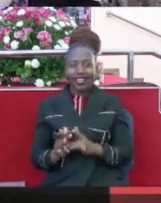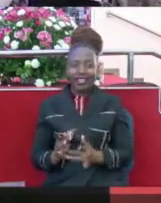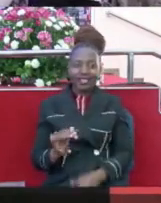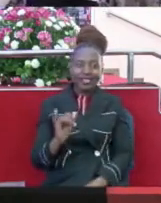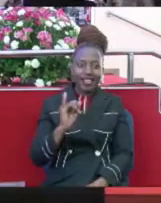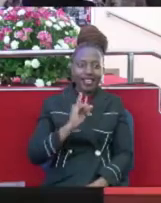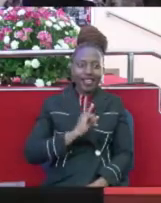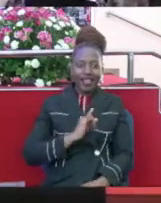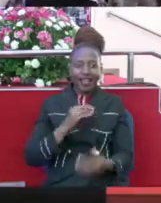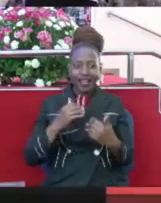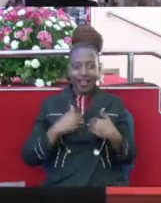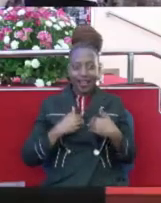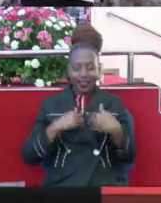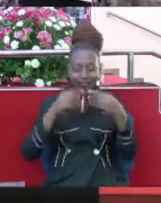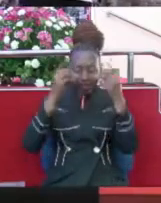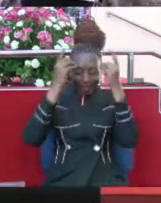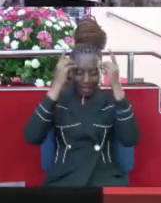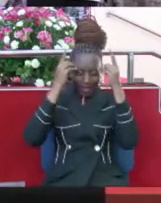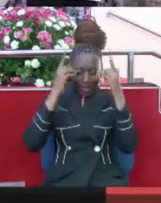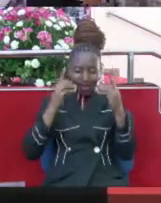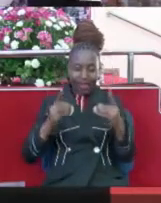Jesus. I have